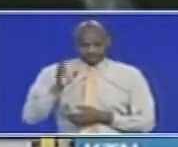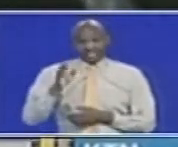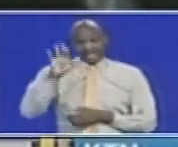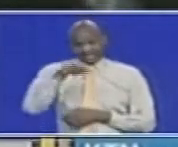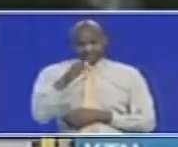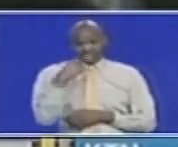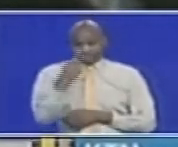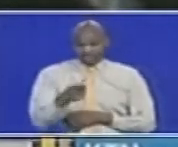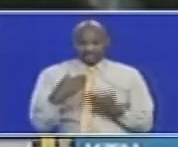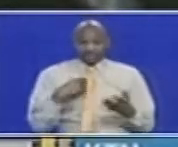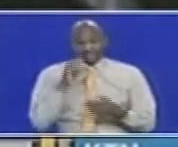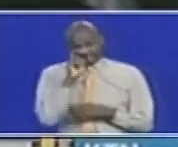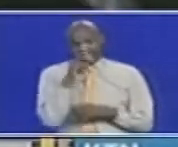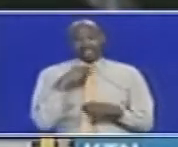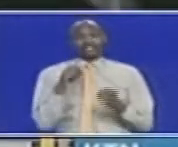was seized of this matter.